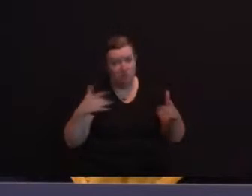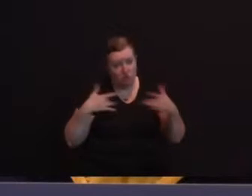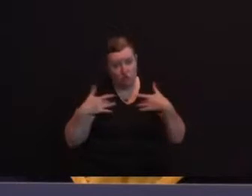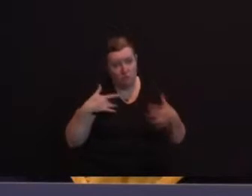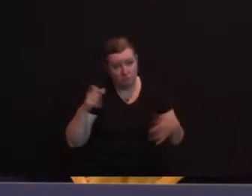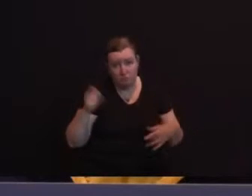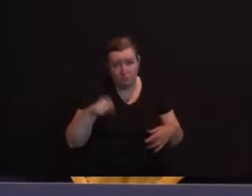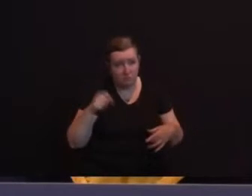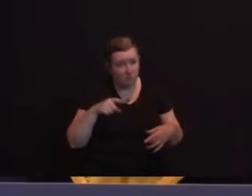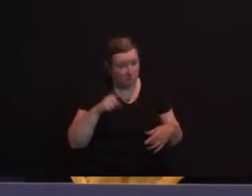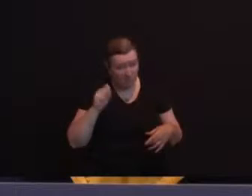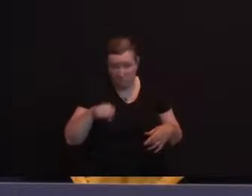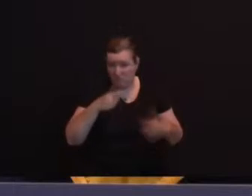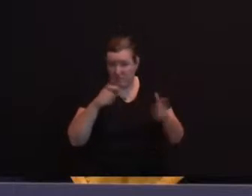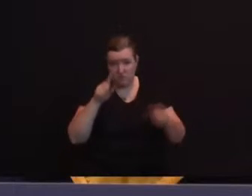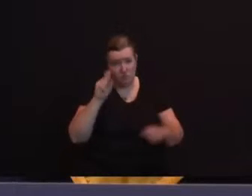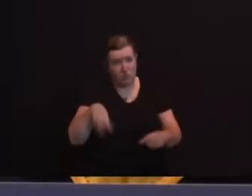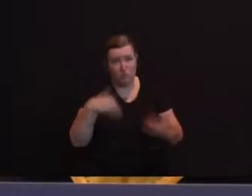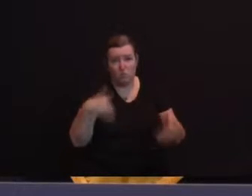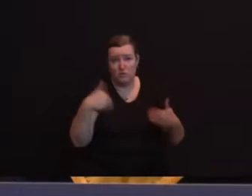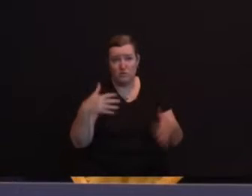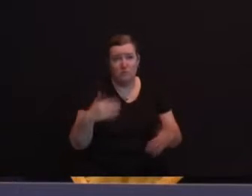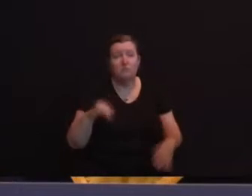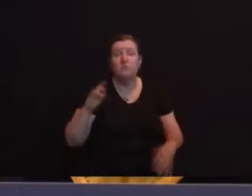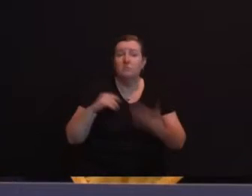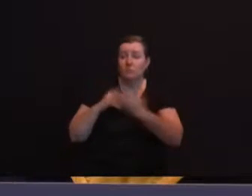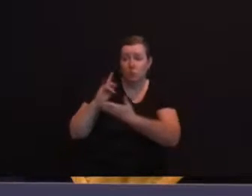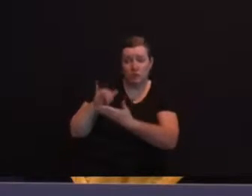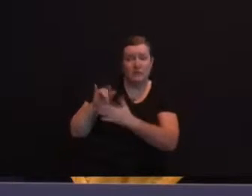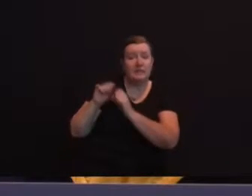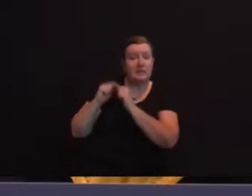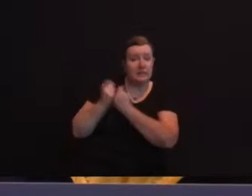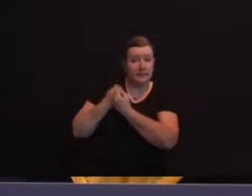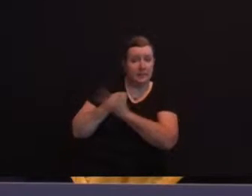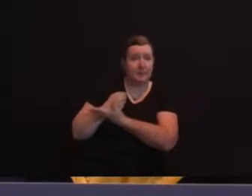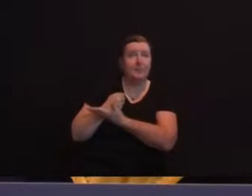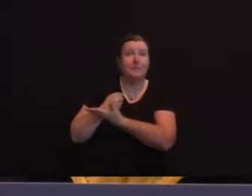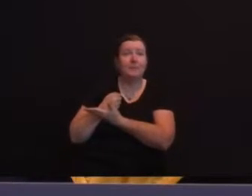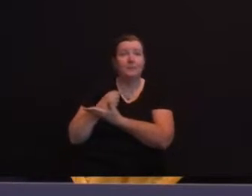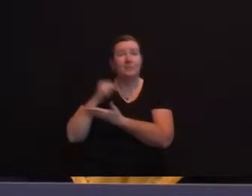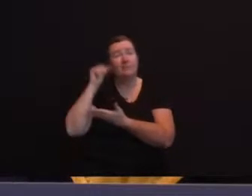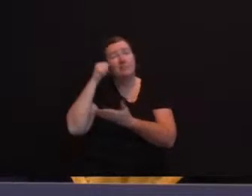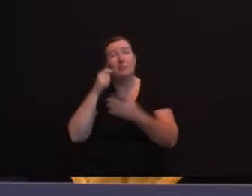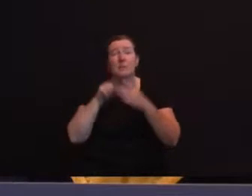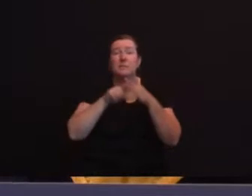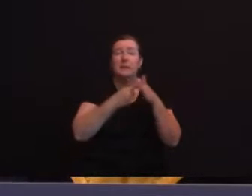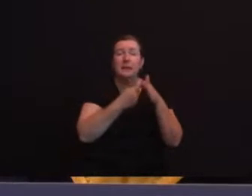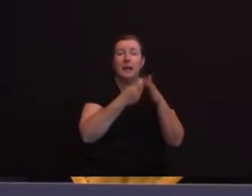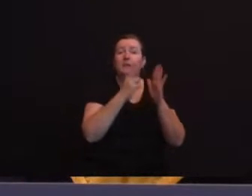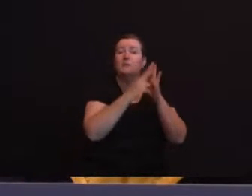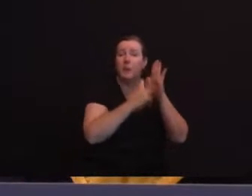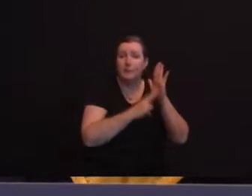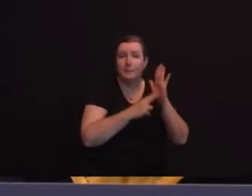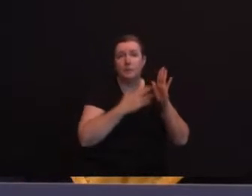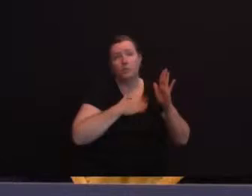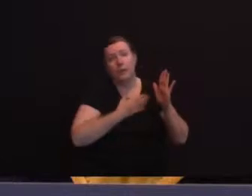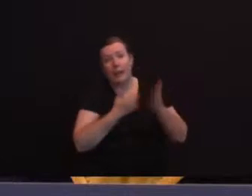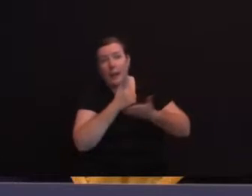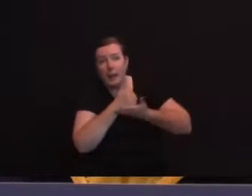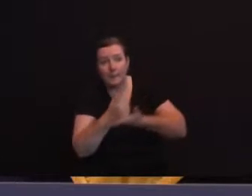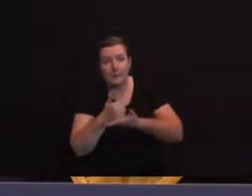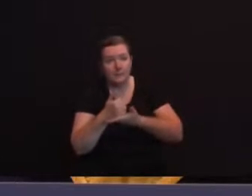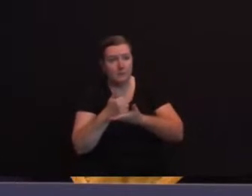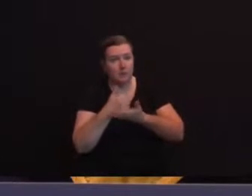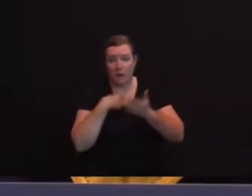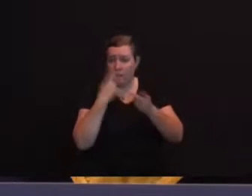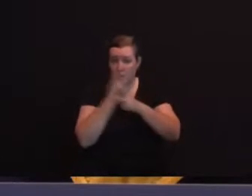have kept the bullpen that's signed up at the near. Nothing on elective surgeries yet,